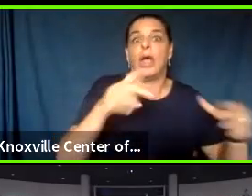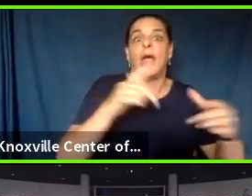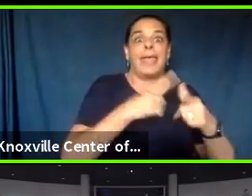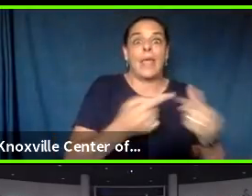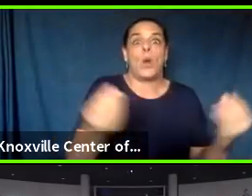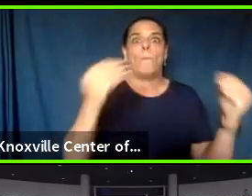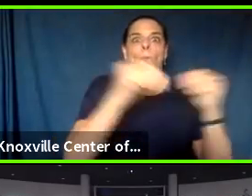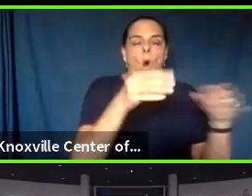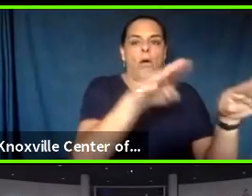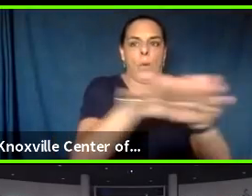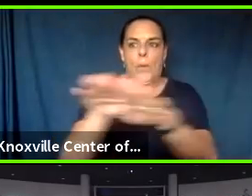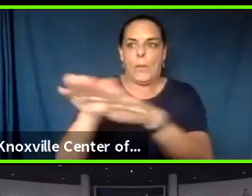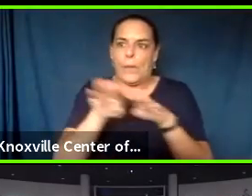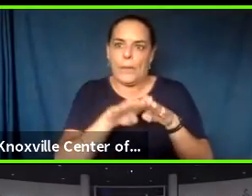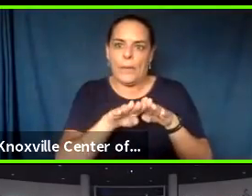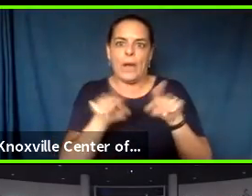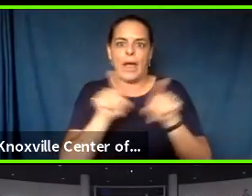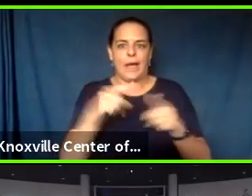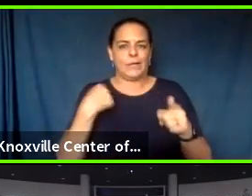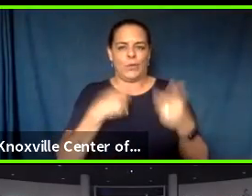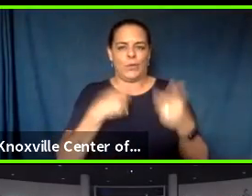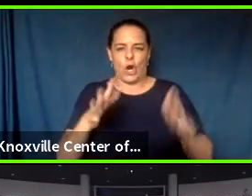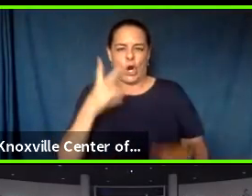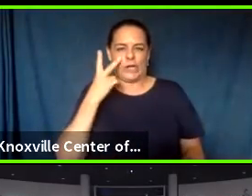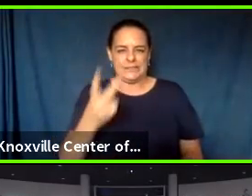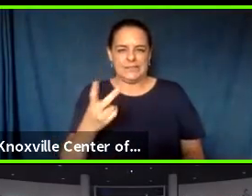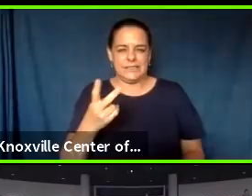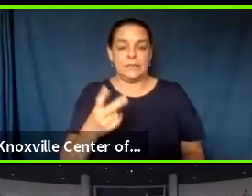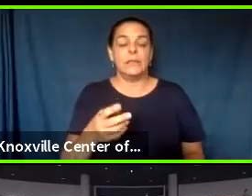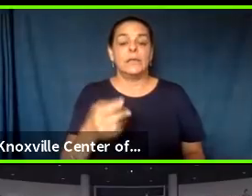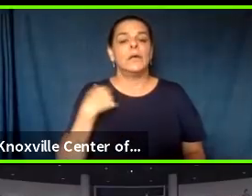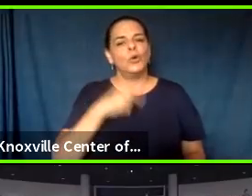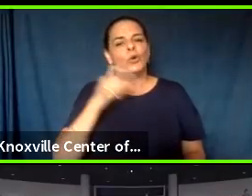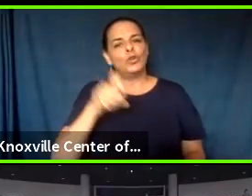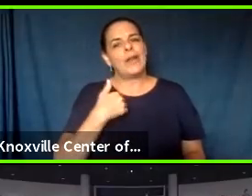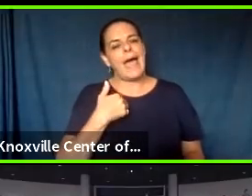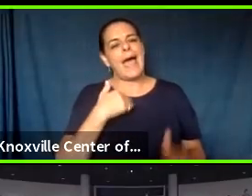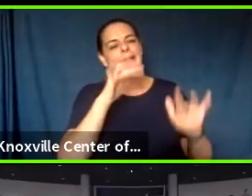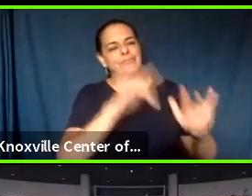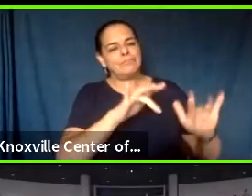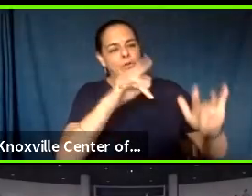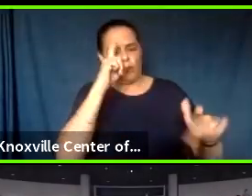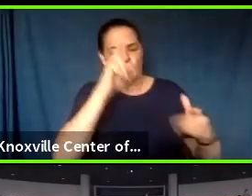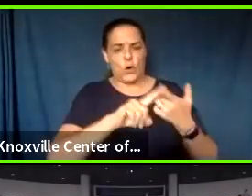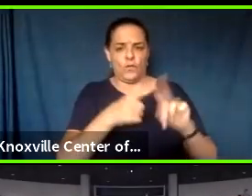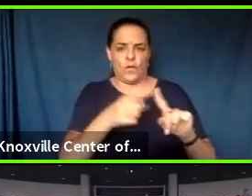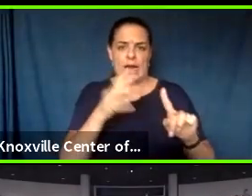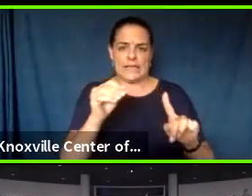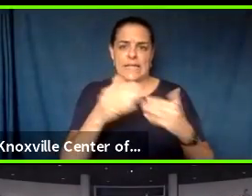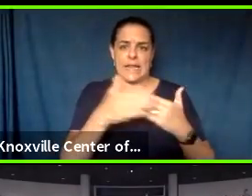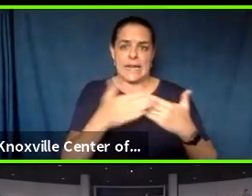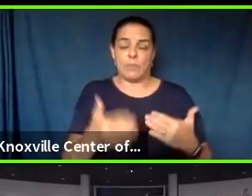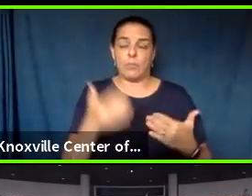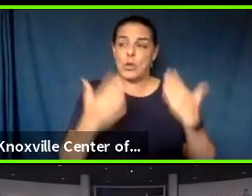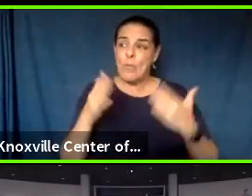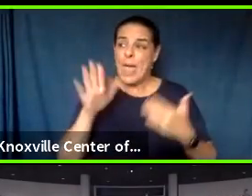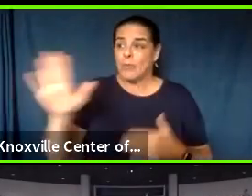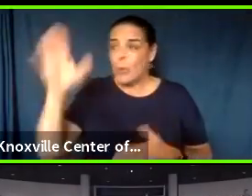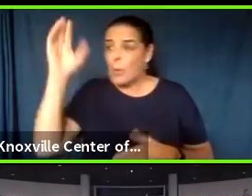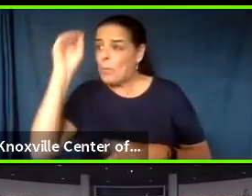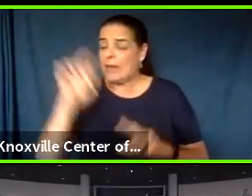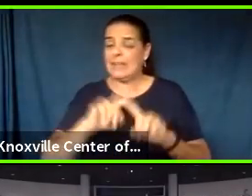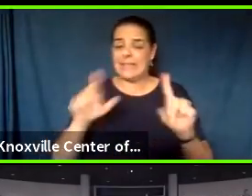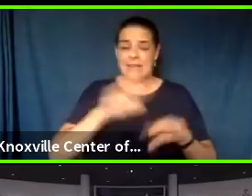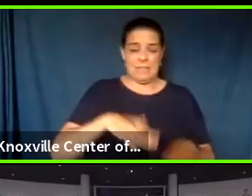already observing in the surrounding areas. Finally, we should have empathy for our friends and neighbors. We all might differ in our opinions on the response to the pandemic in